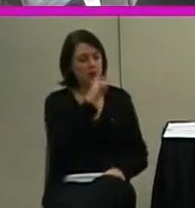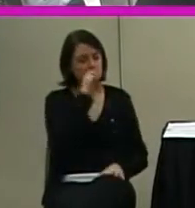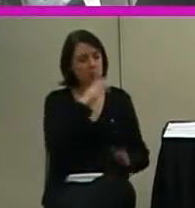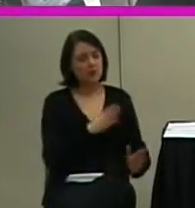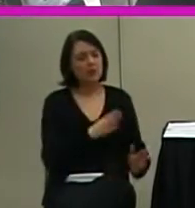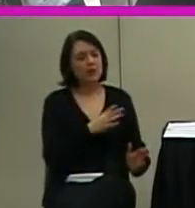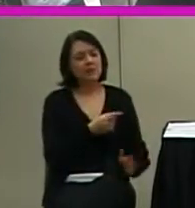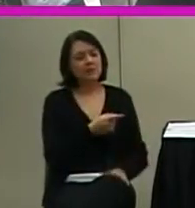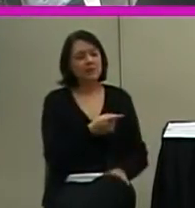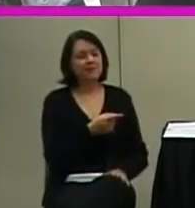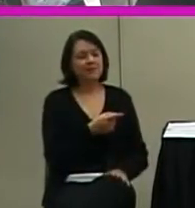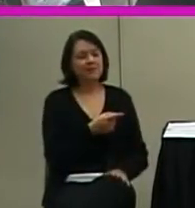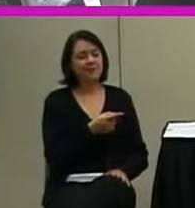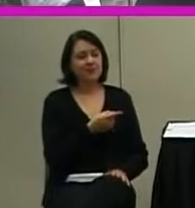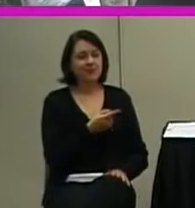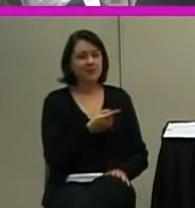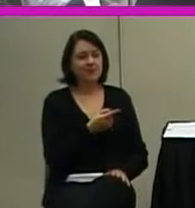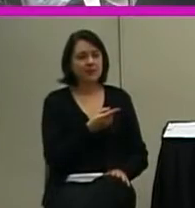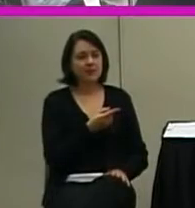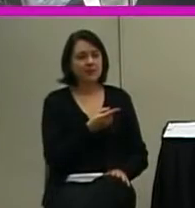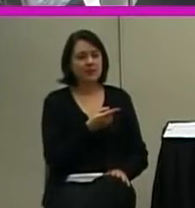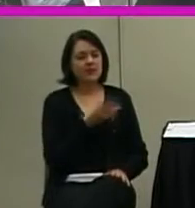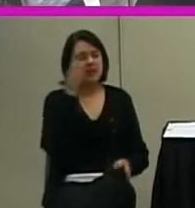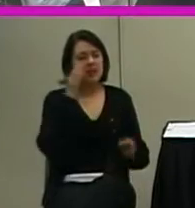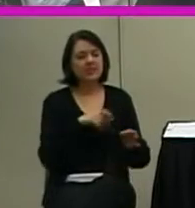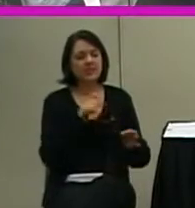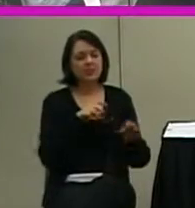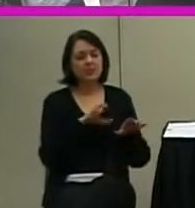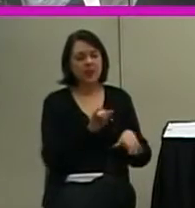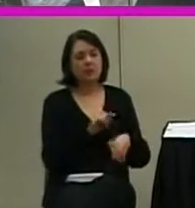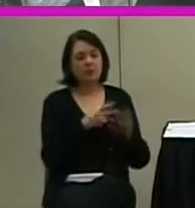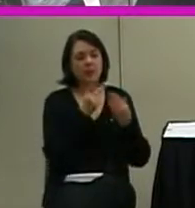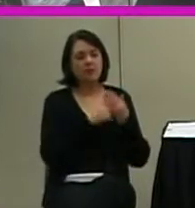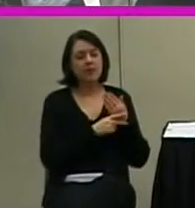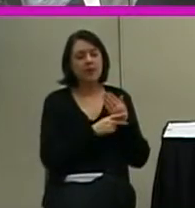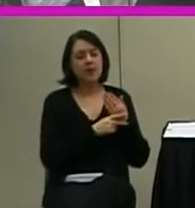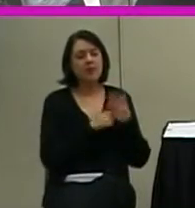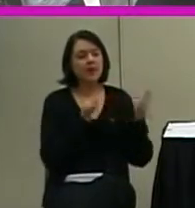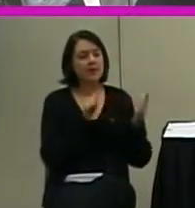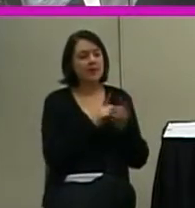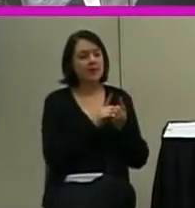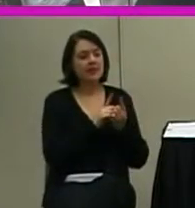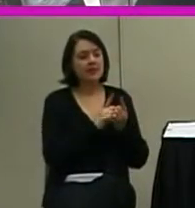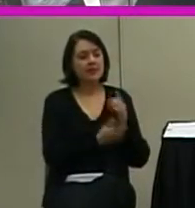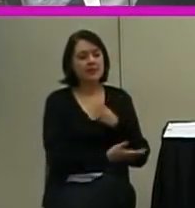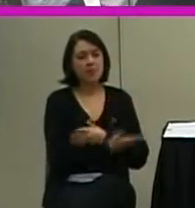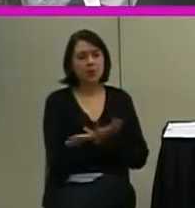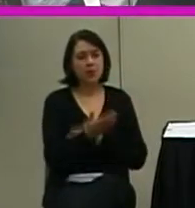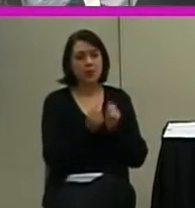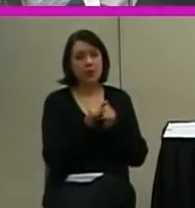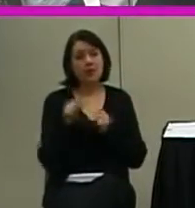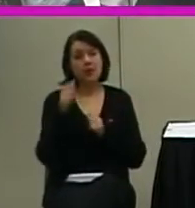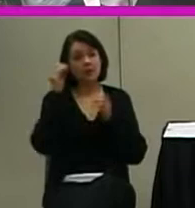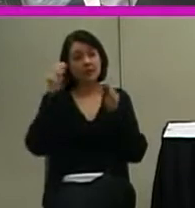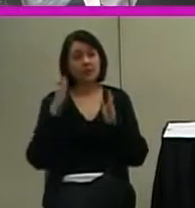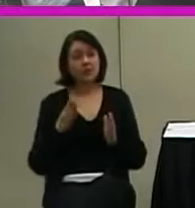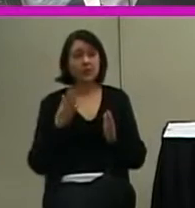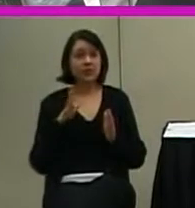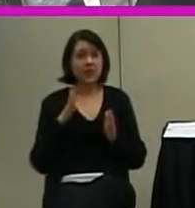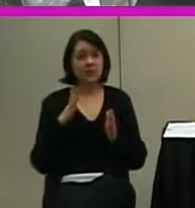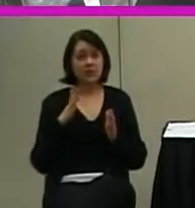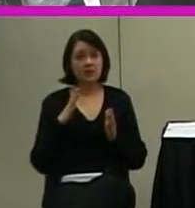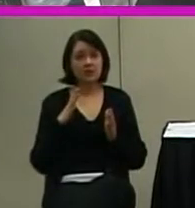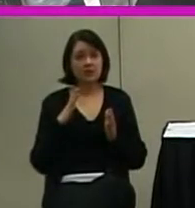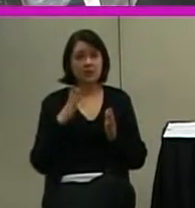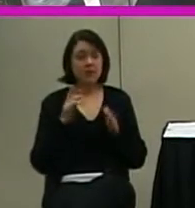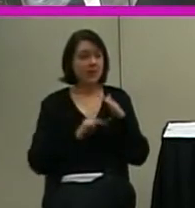that's been decided. They actually meet in the morning with another teacher, like kind of a teacher,